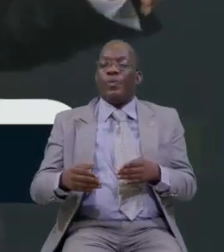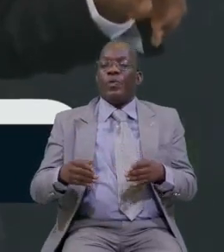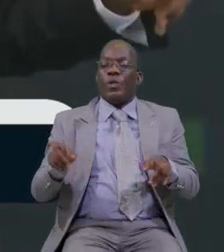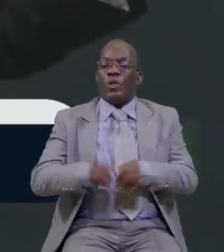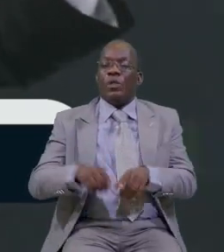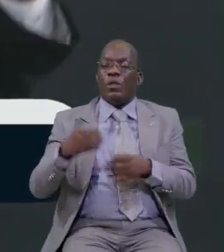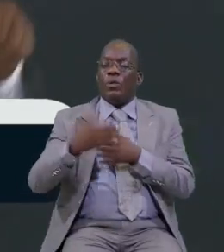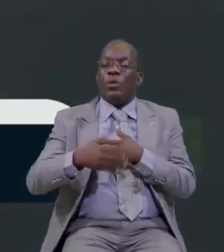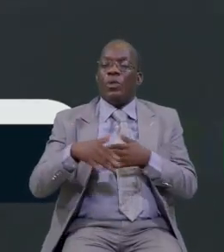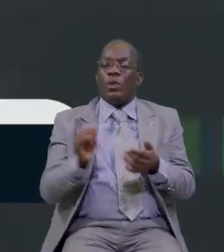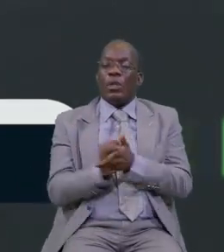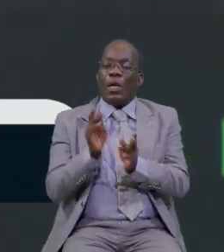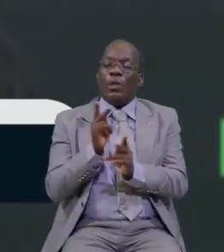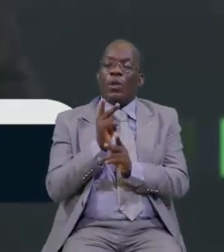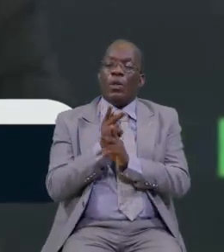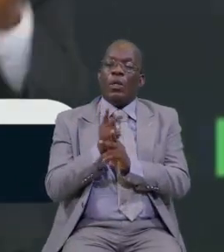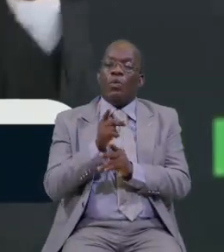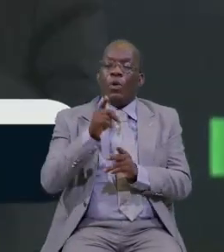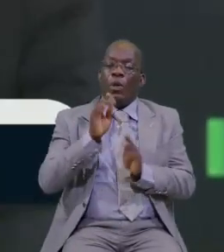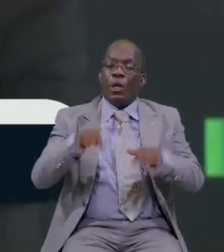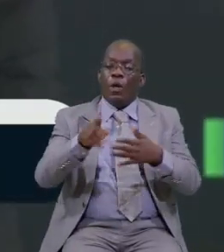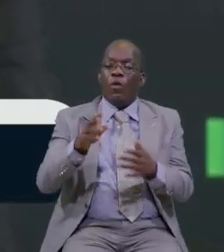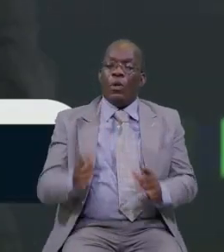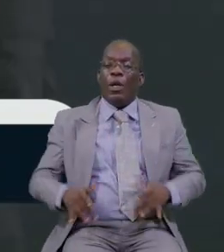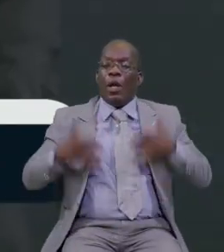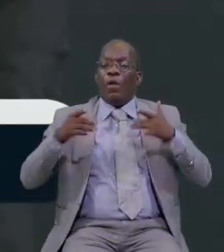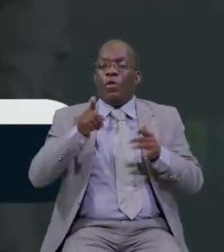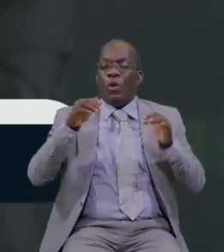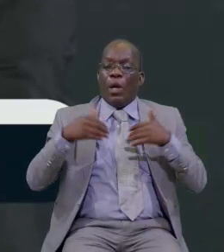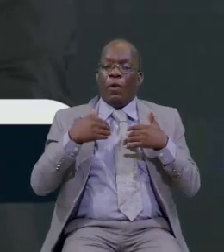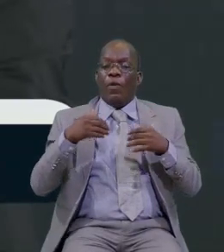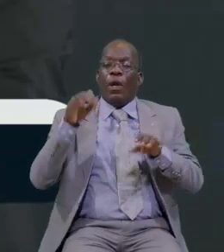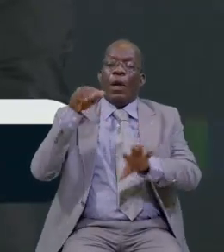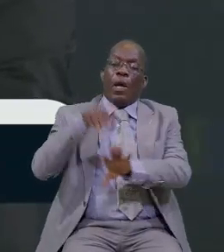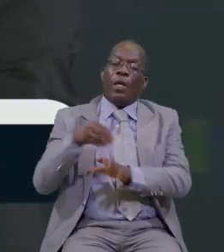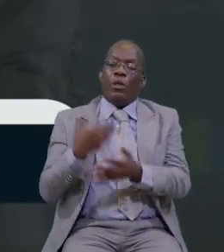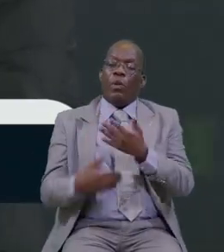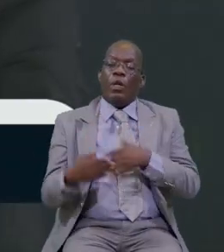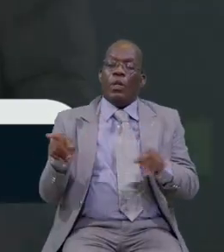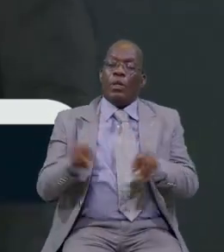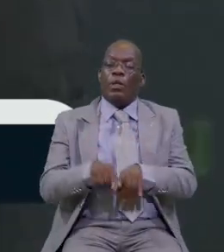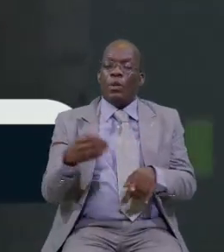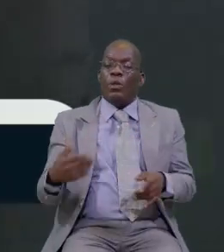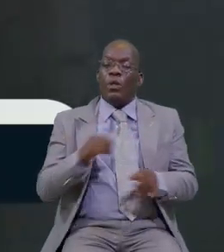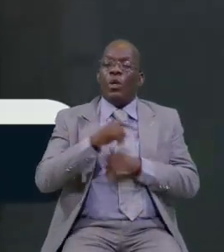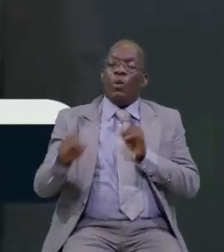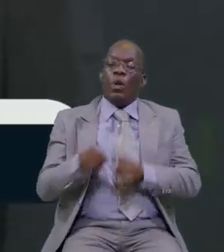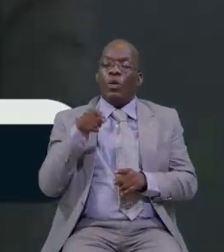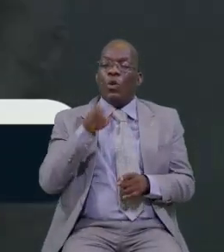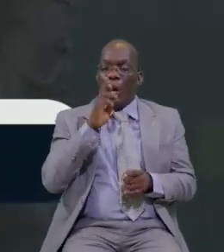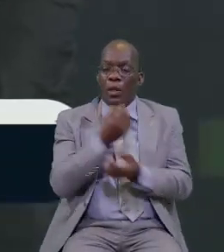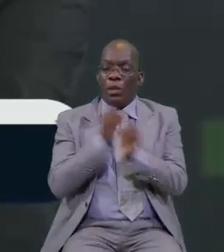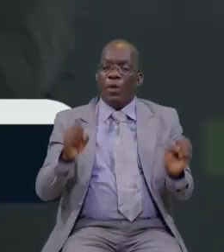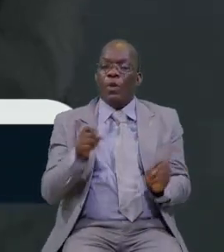you got at birth. The same thing when you are born again. You are born into the kingdom of God because of what Christ